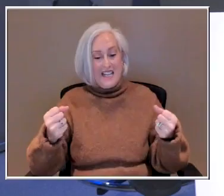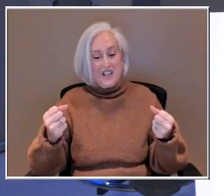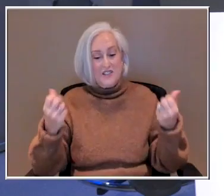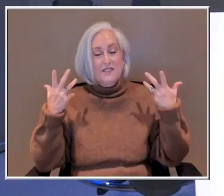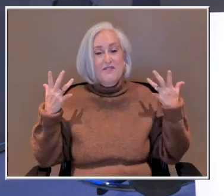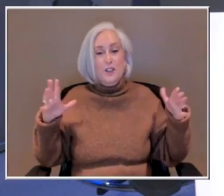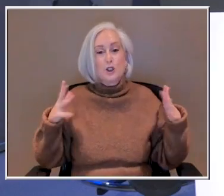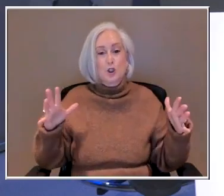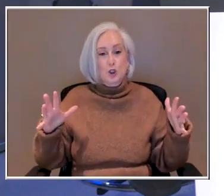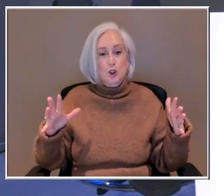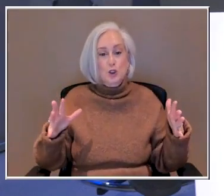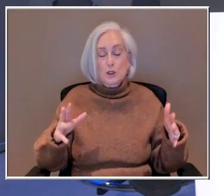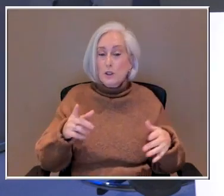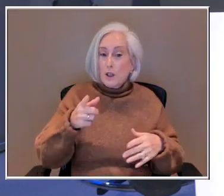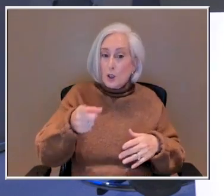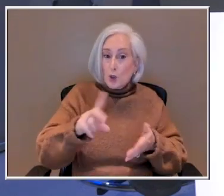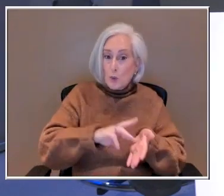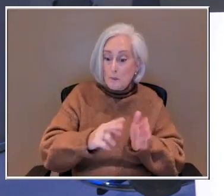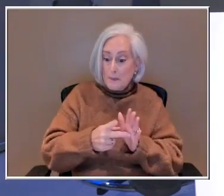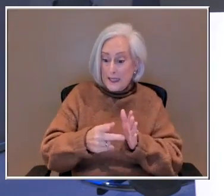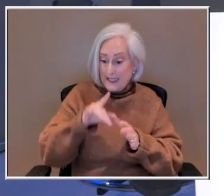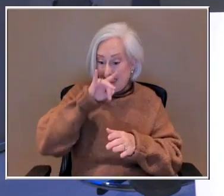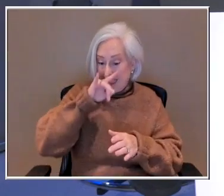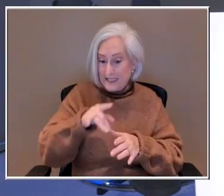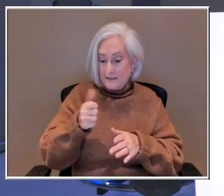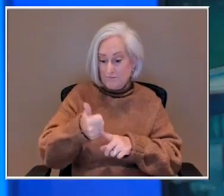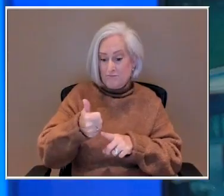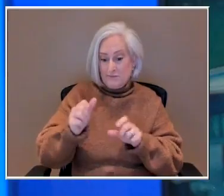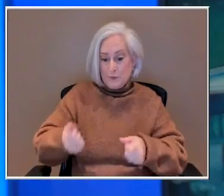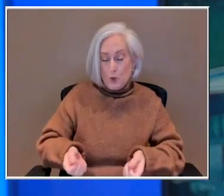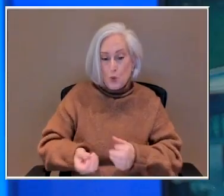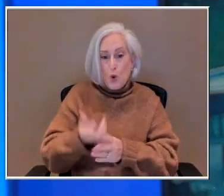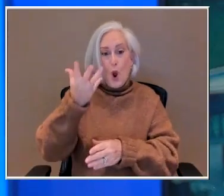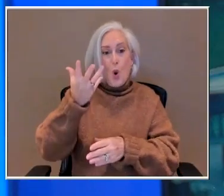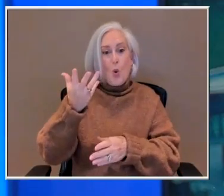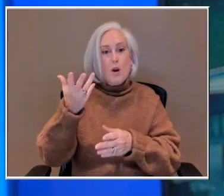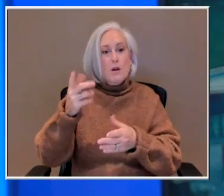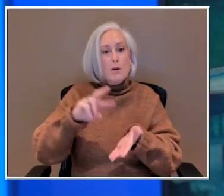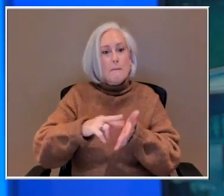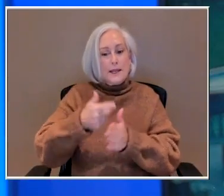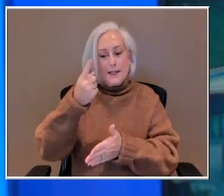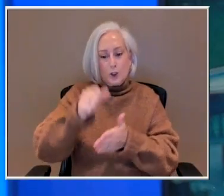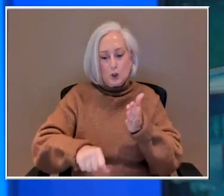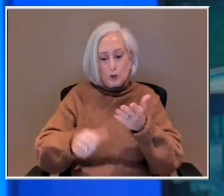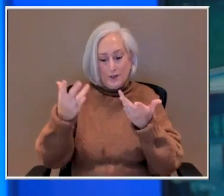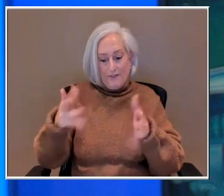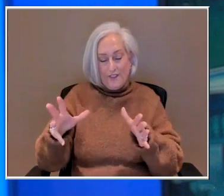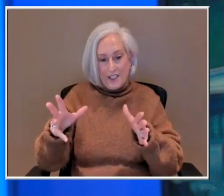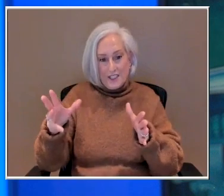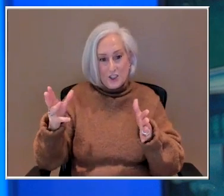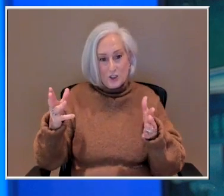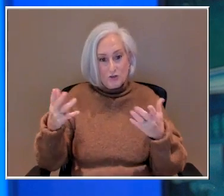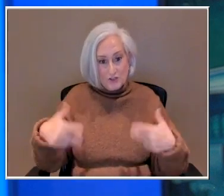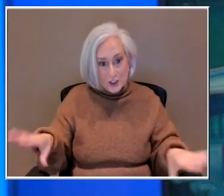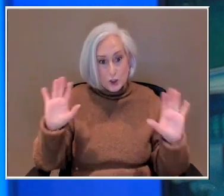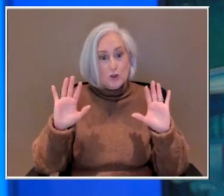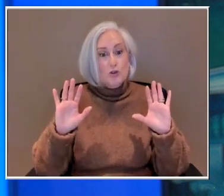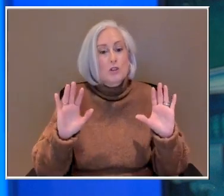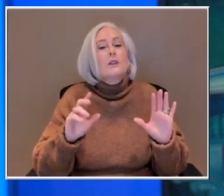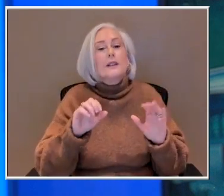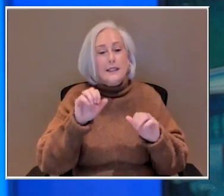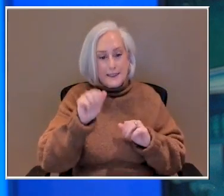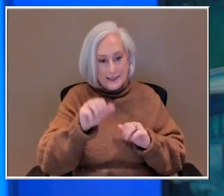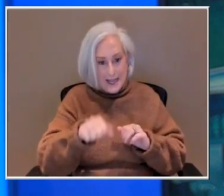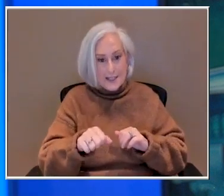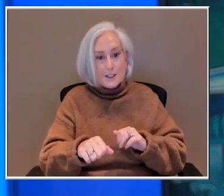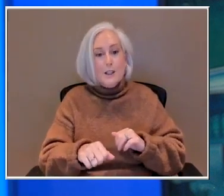So is it one and done? So that's the beauty of it, is we can place that new cankle where the contralateral knee will be at